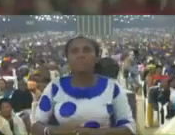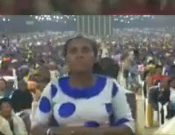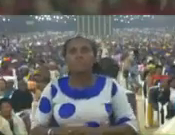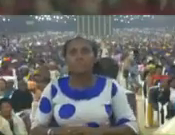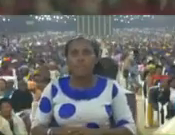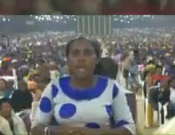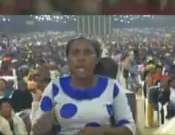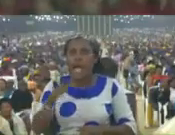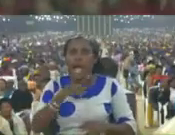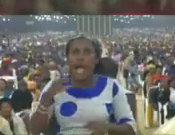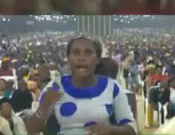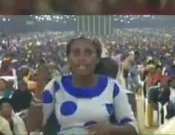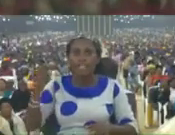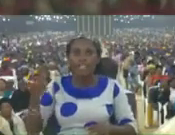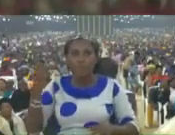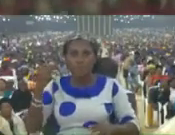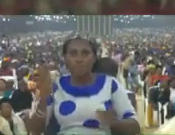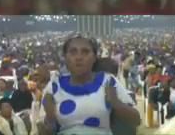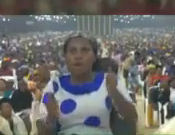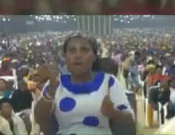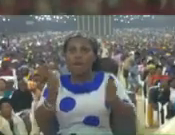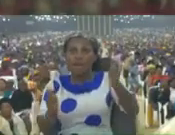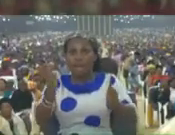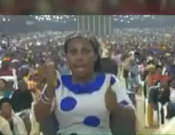And he was riding an open car.